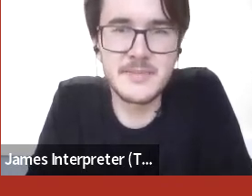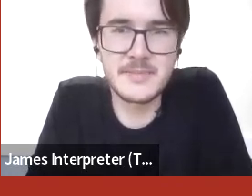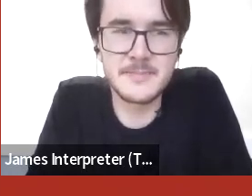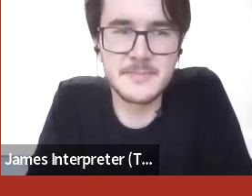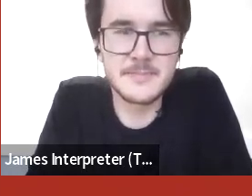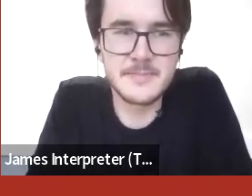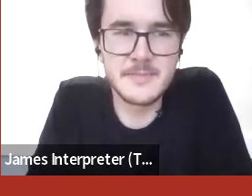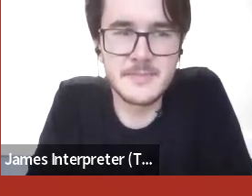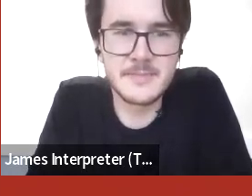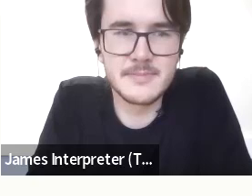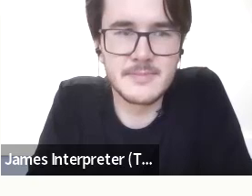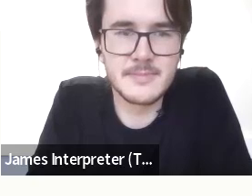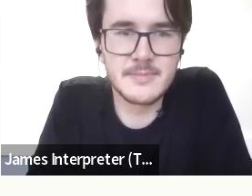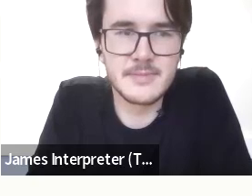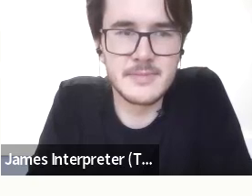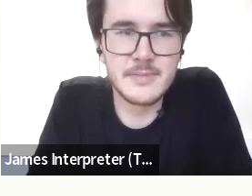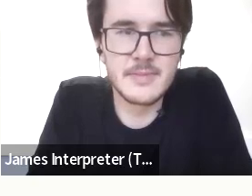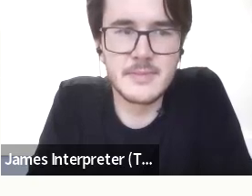again.